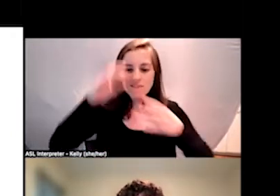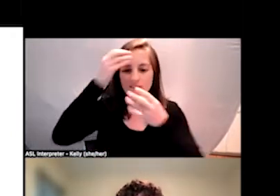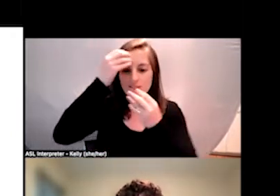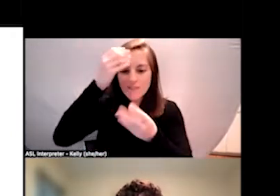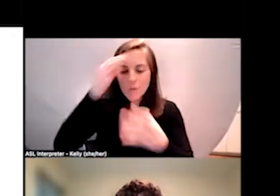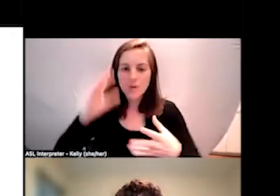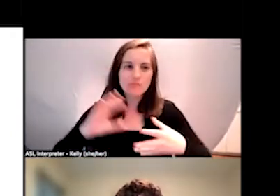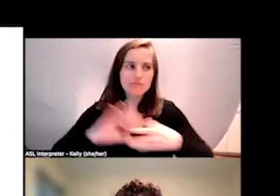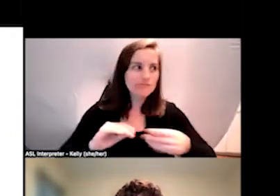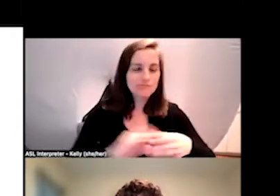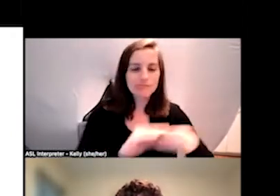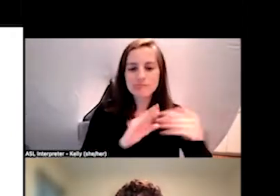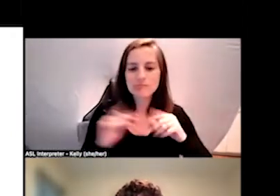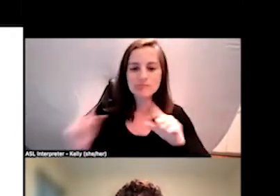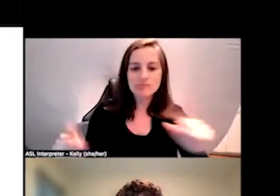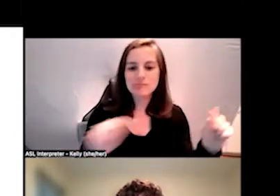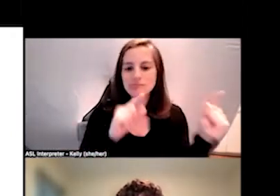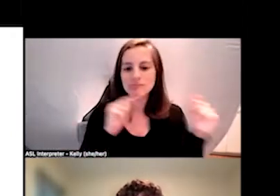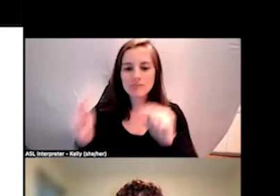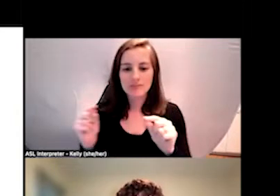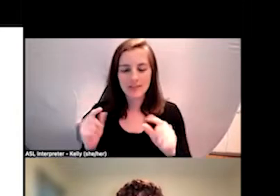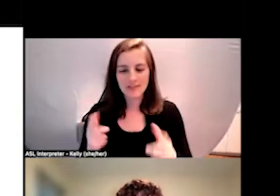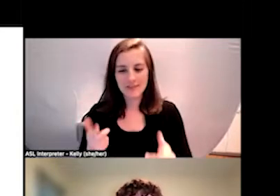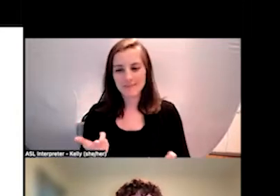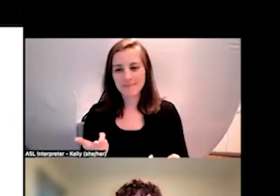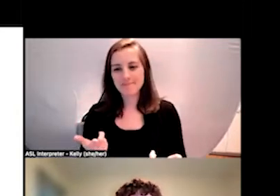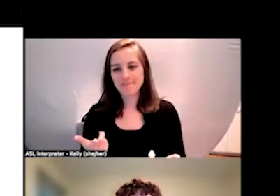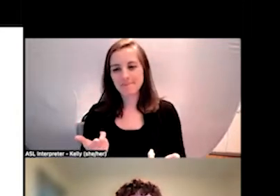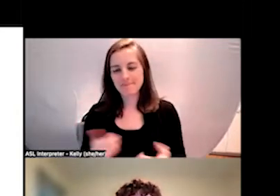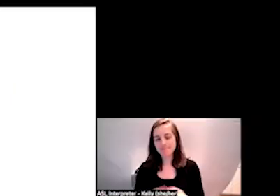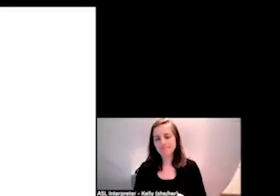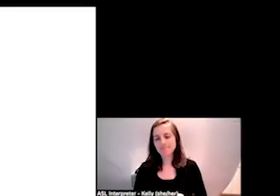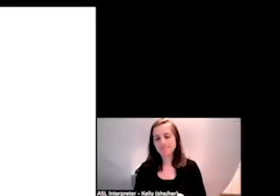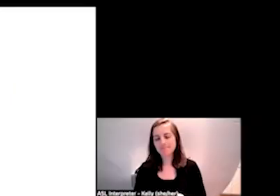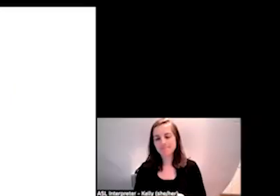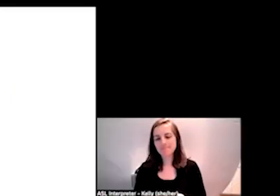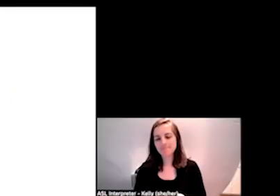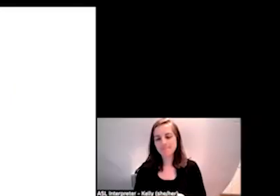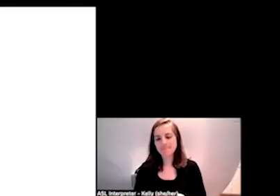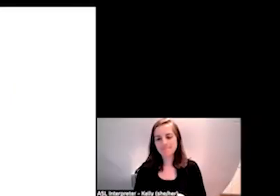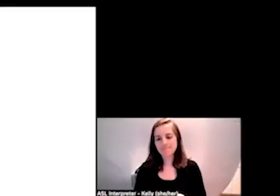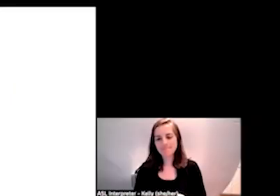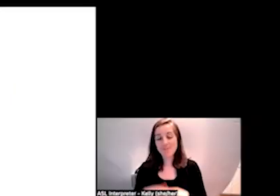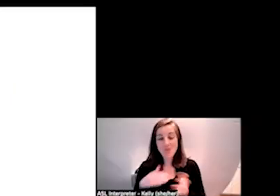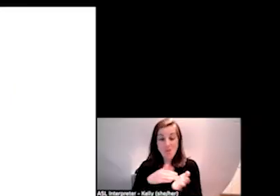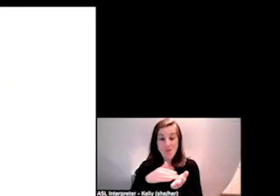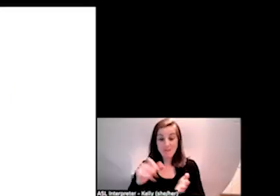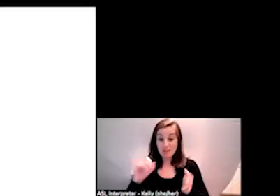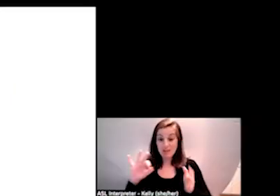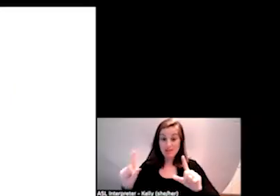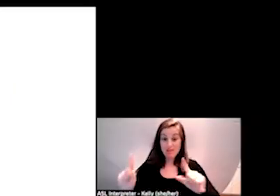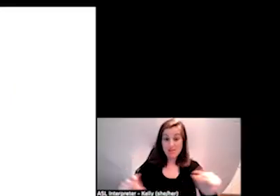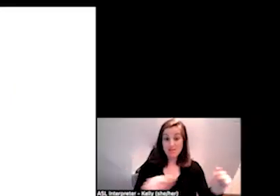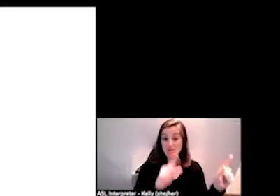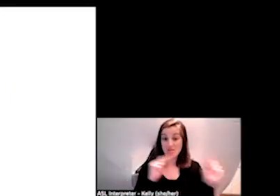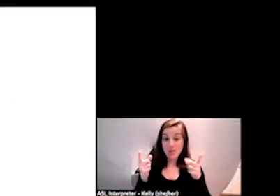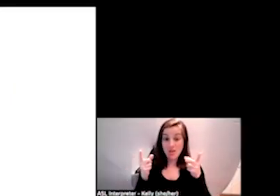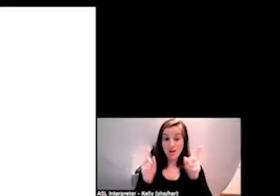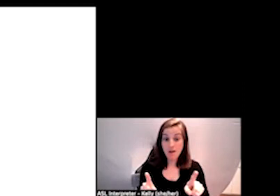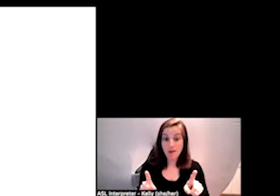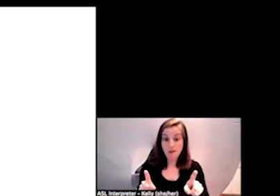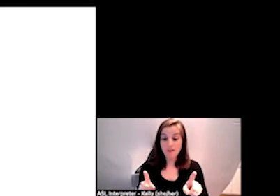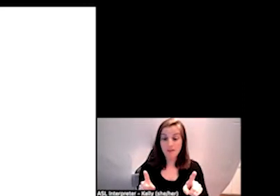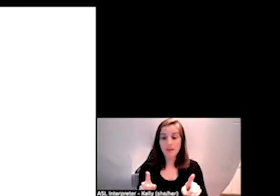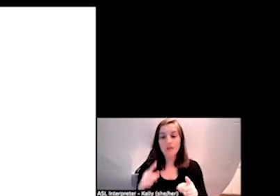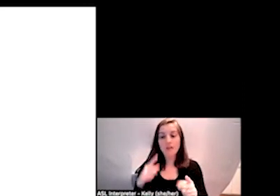I've heard people say things, and, a lot of times when there's a myth going around that, for instance, folks who identify a